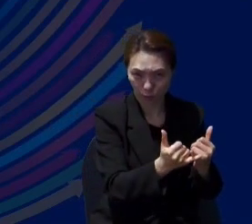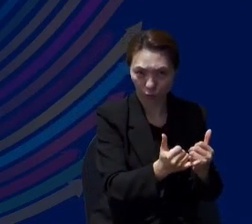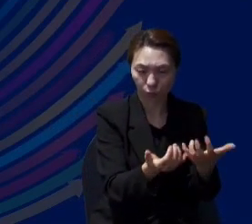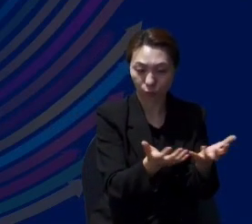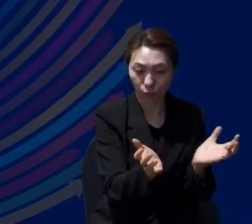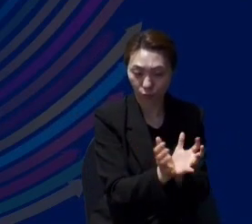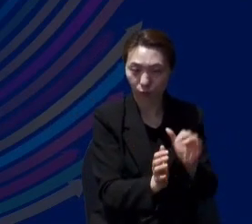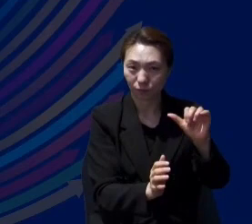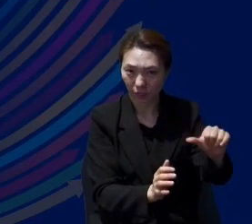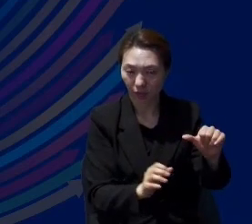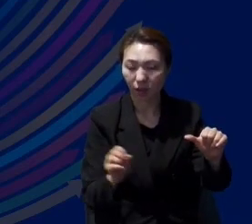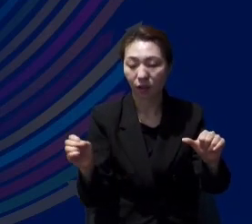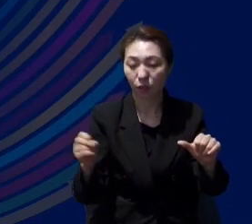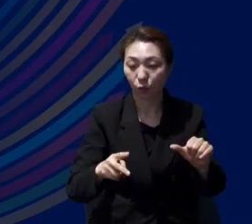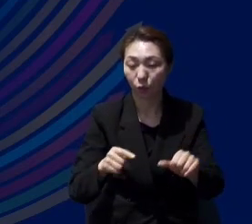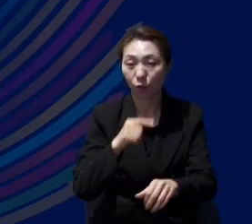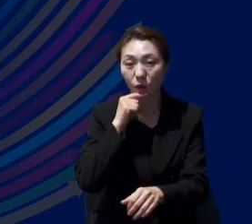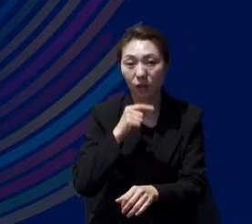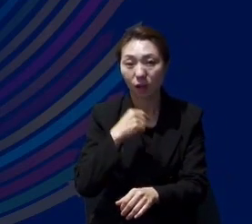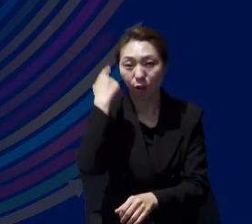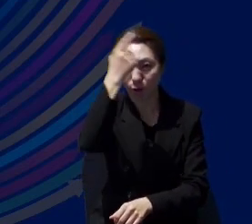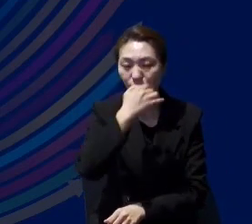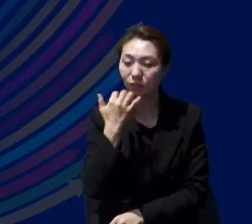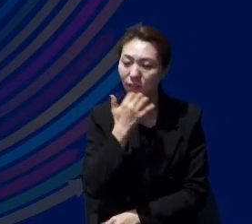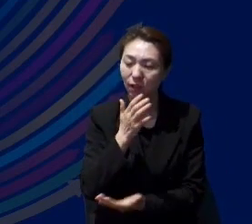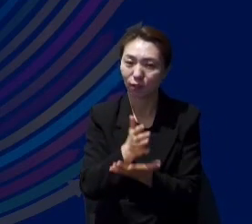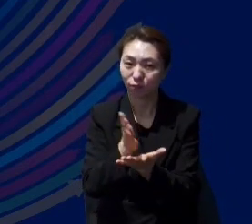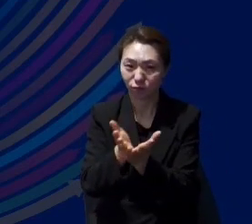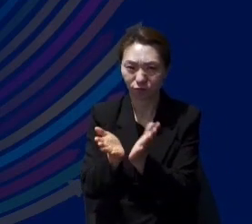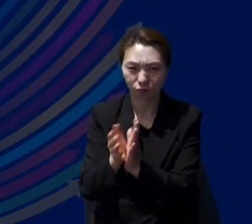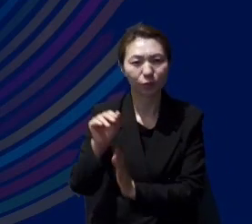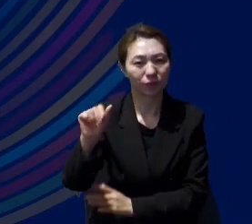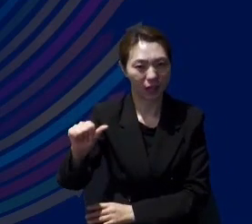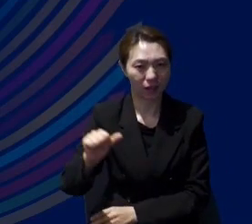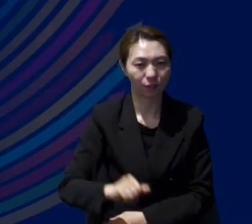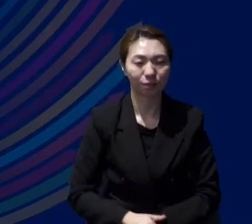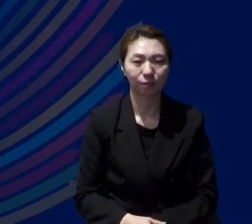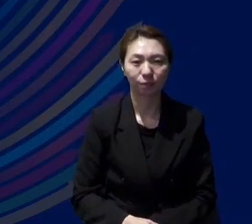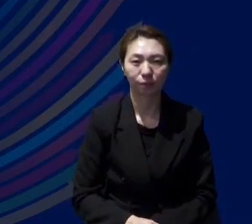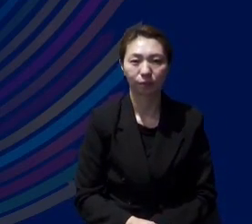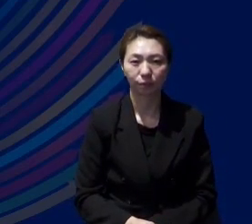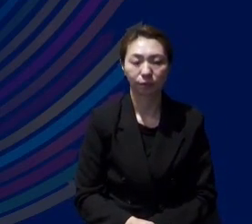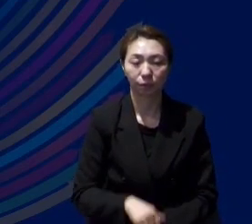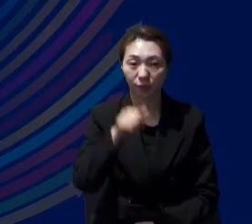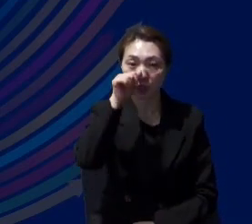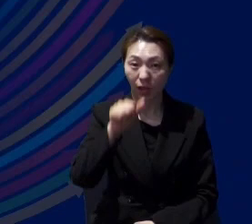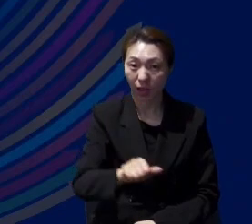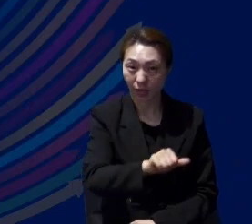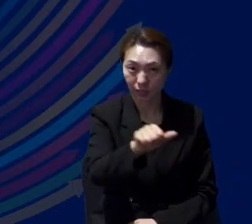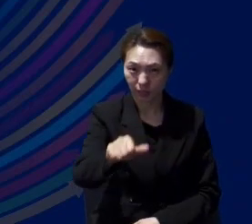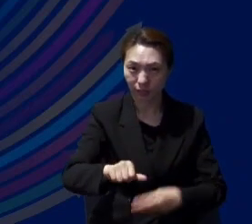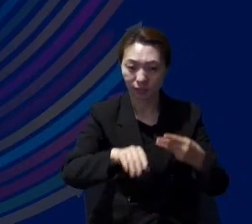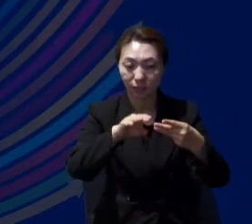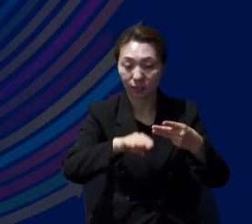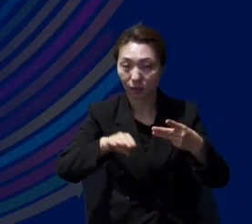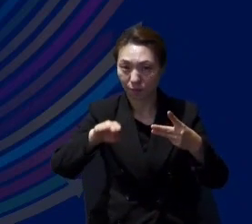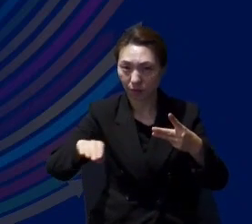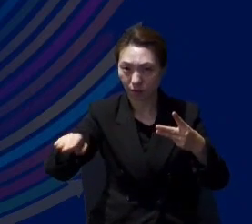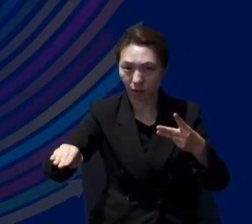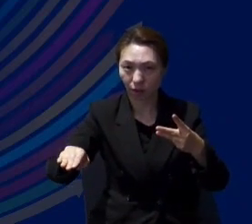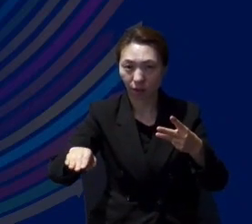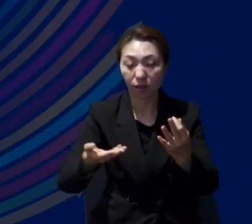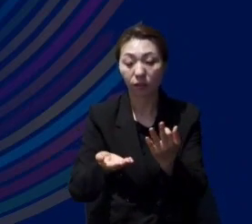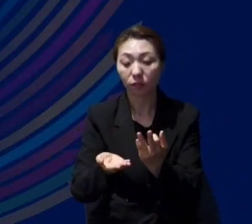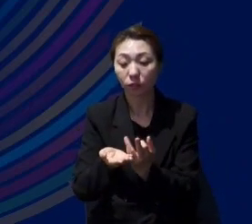one of four other groups. We combine the Asian and Pacific Islander group for some technical